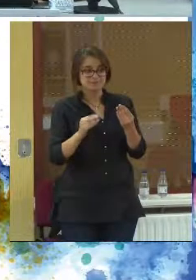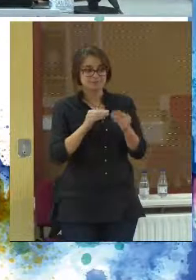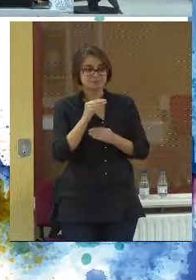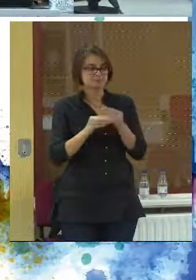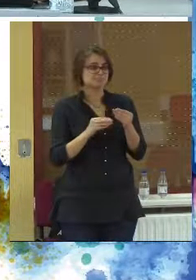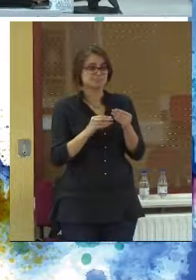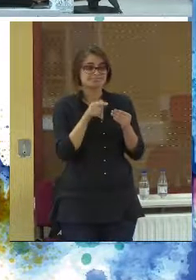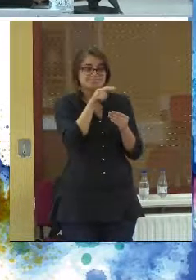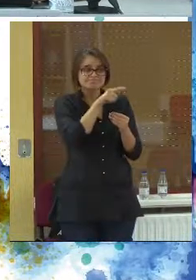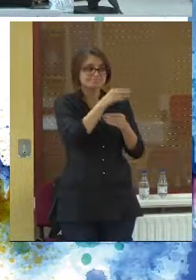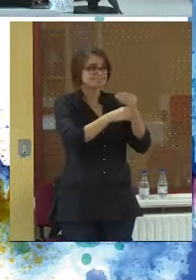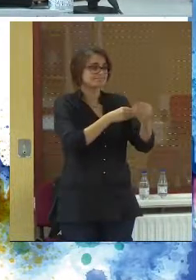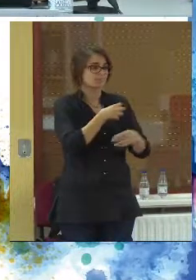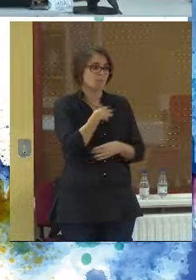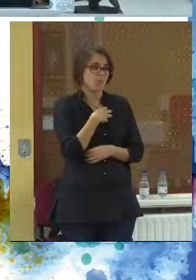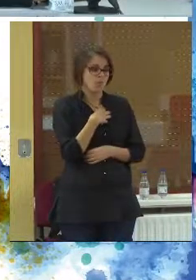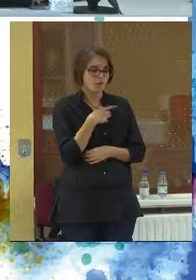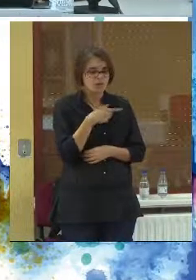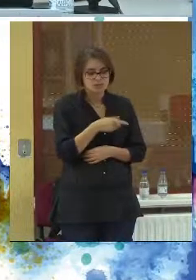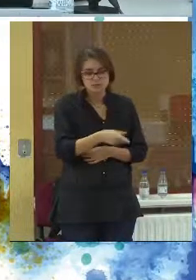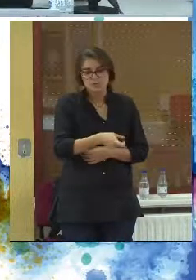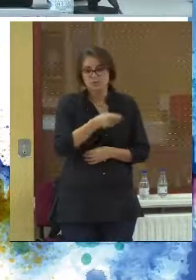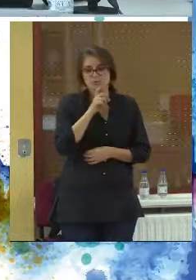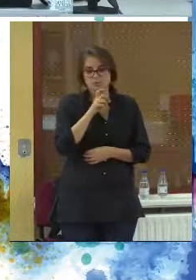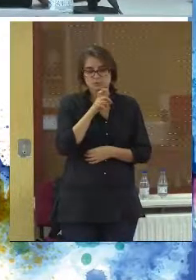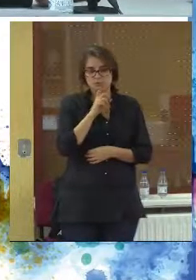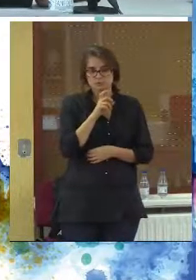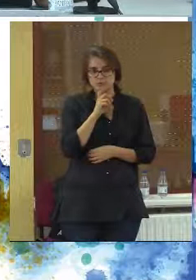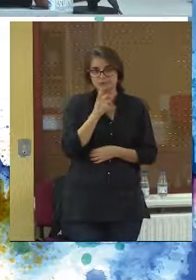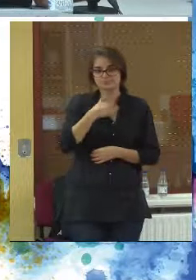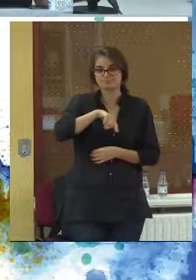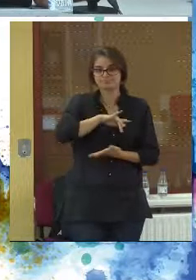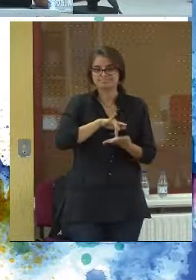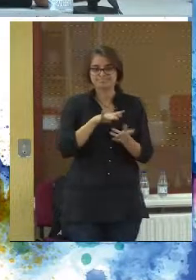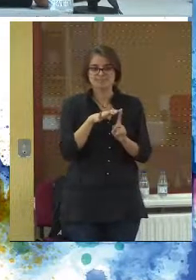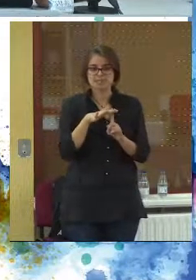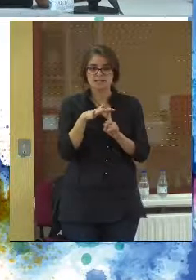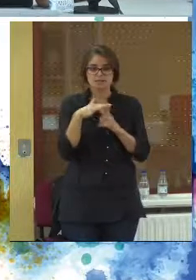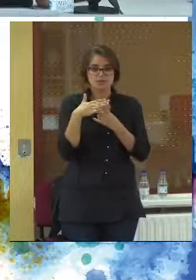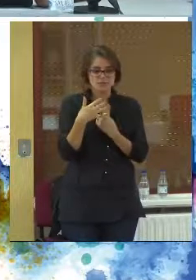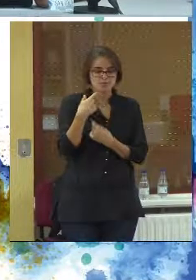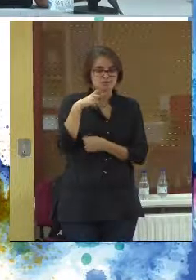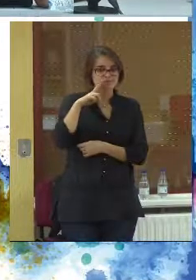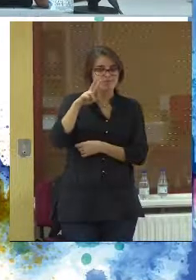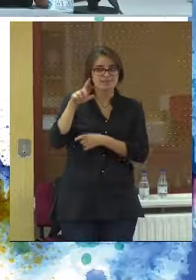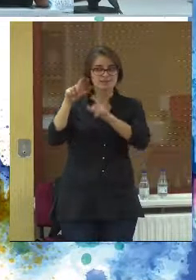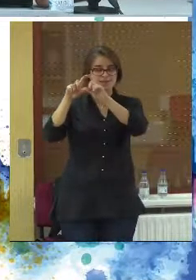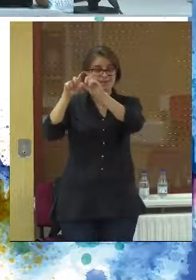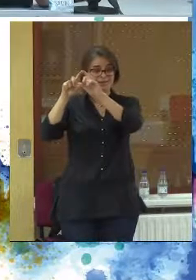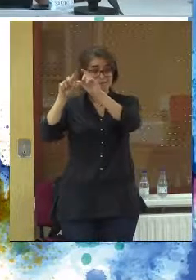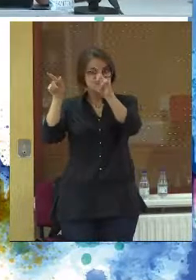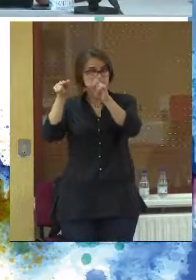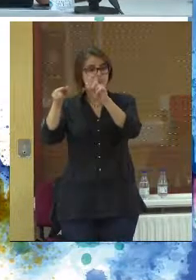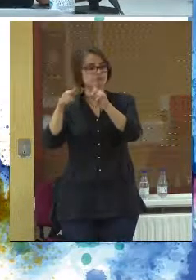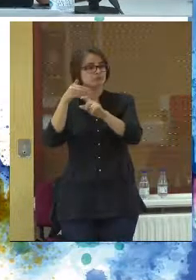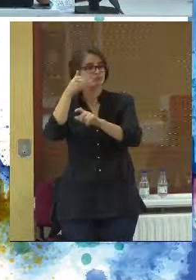was something they were not going to be able to undertake, and that was just really unfortunate. The